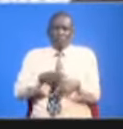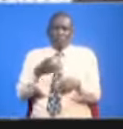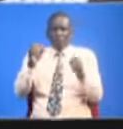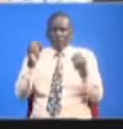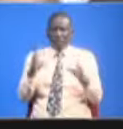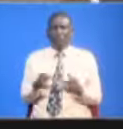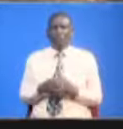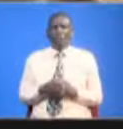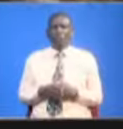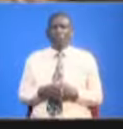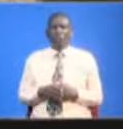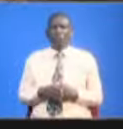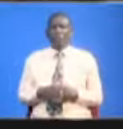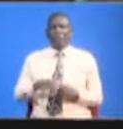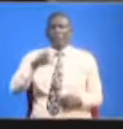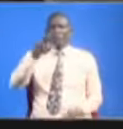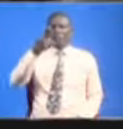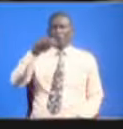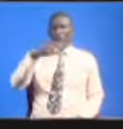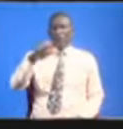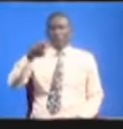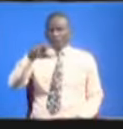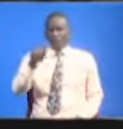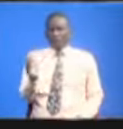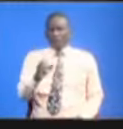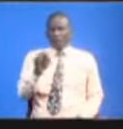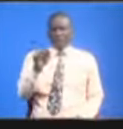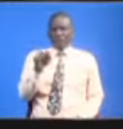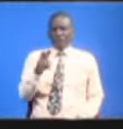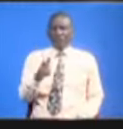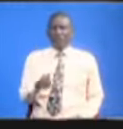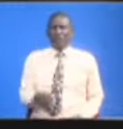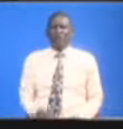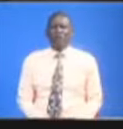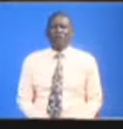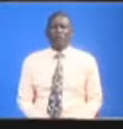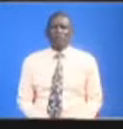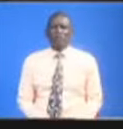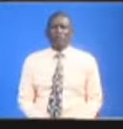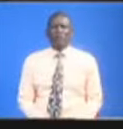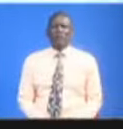from the executive. Bridget Ngana, NTV.